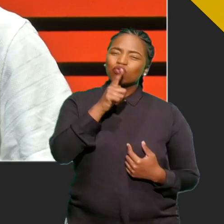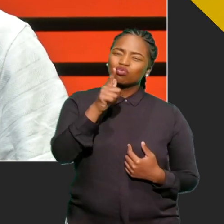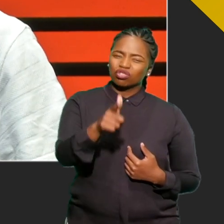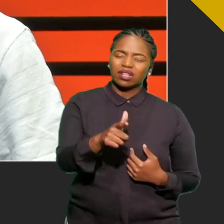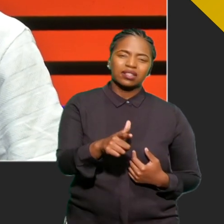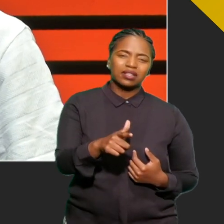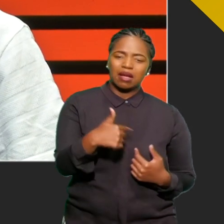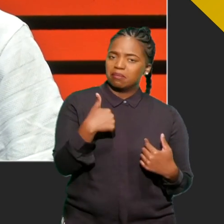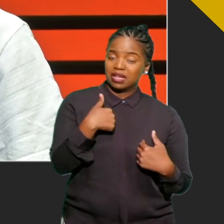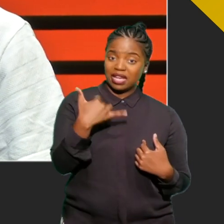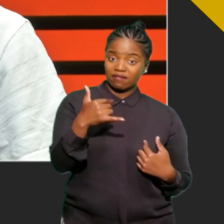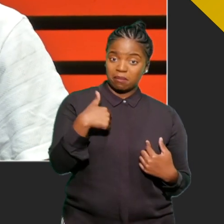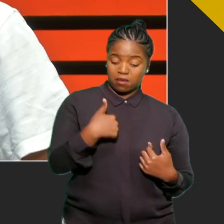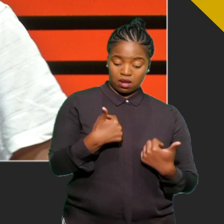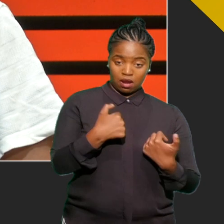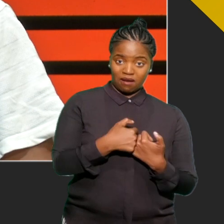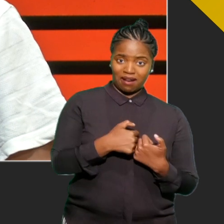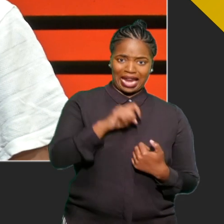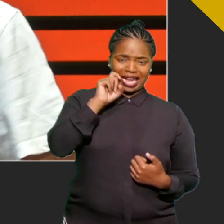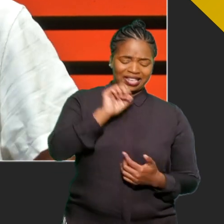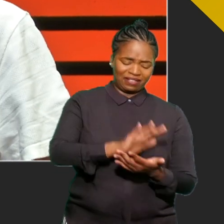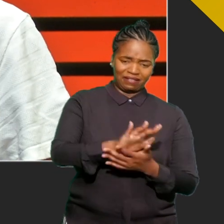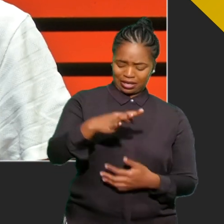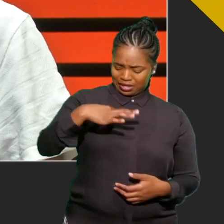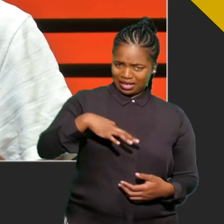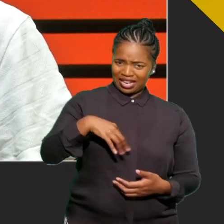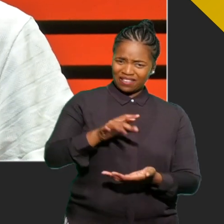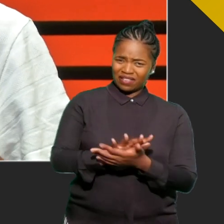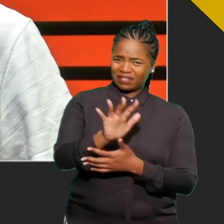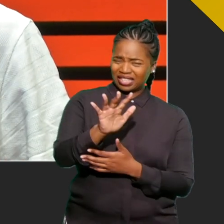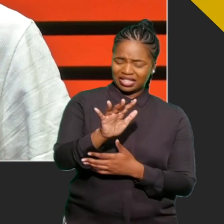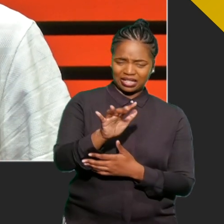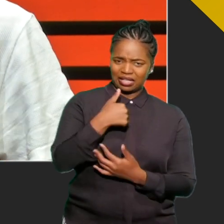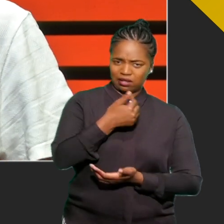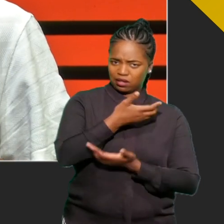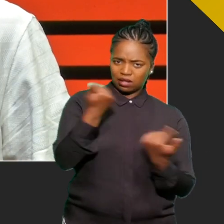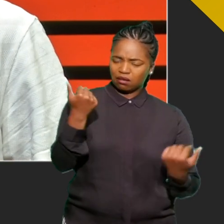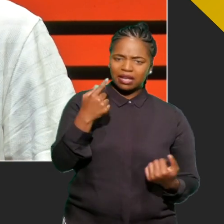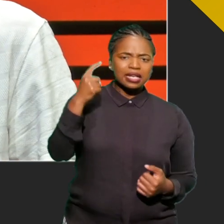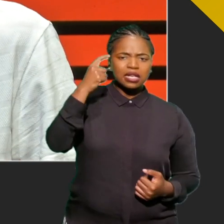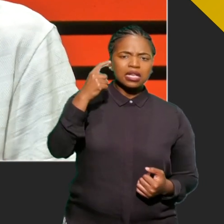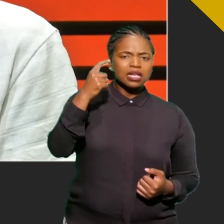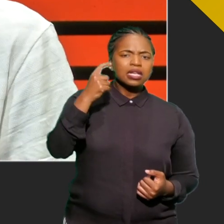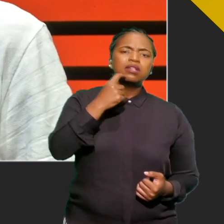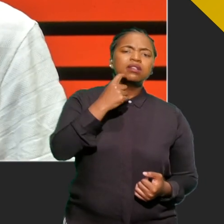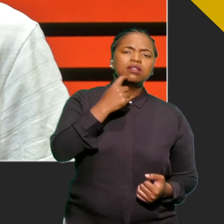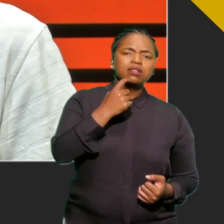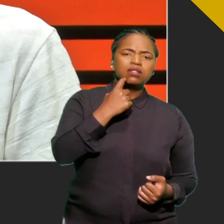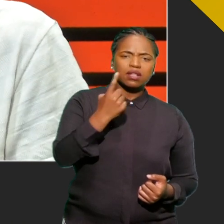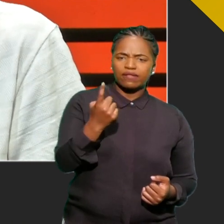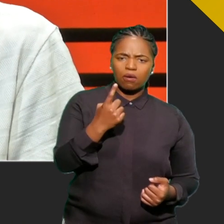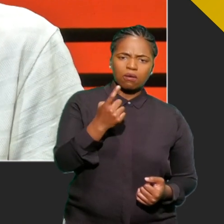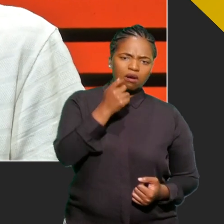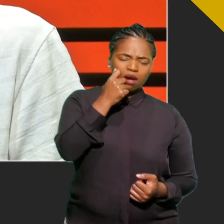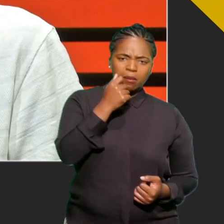I wouldn't know what to do, you know. And I think it's easy for Namachita repeat a situation because our families are going to